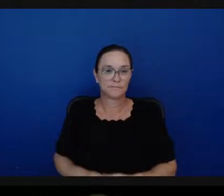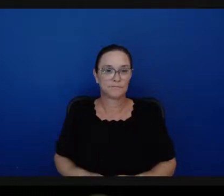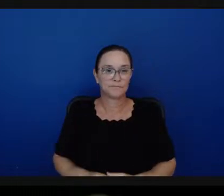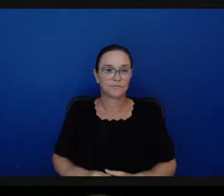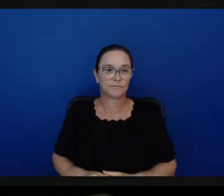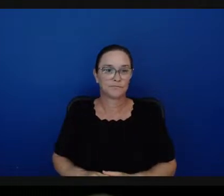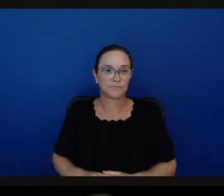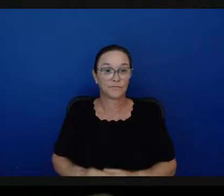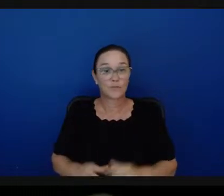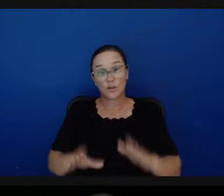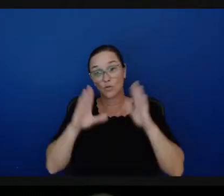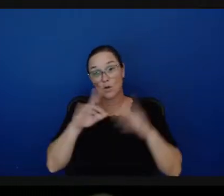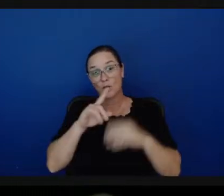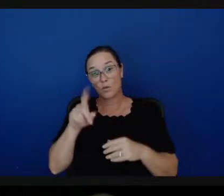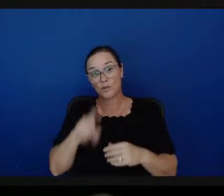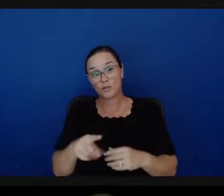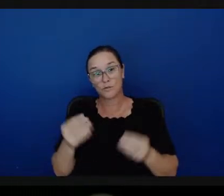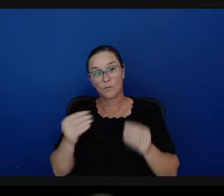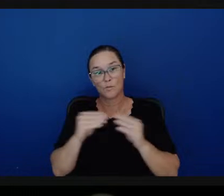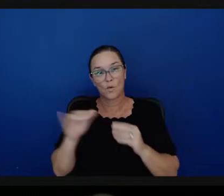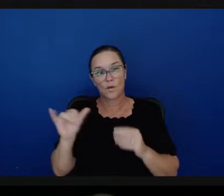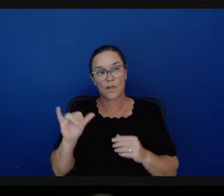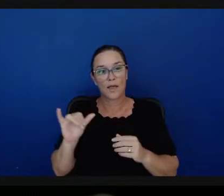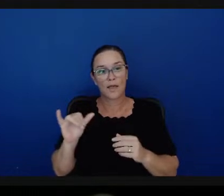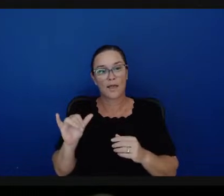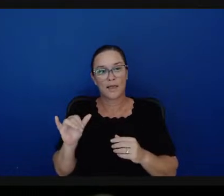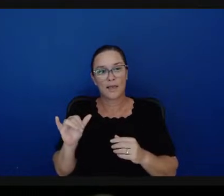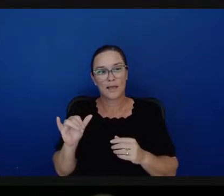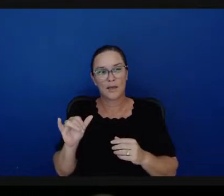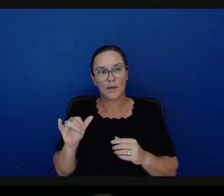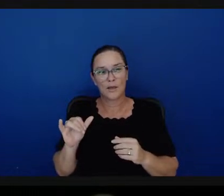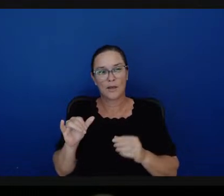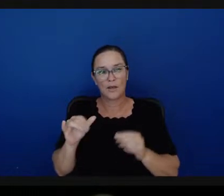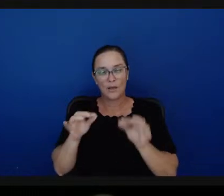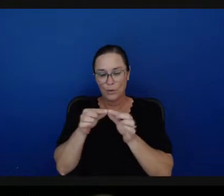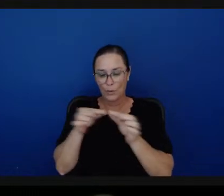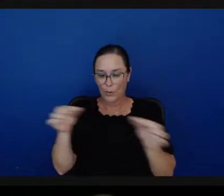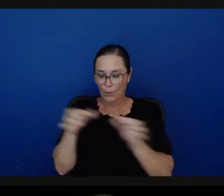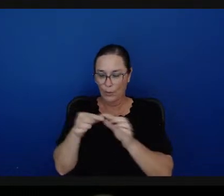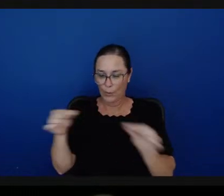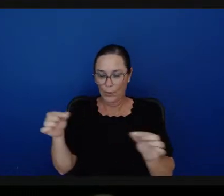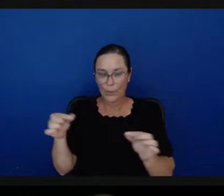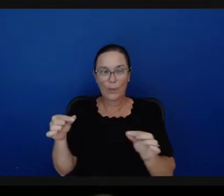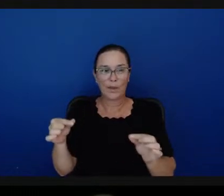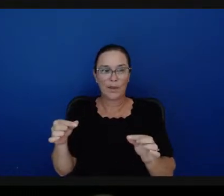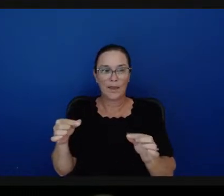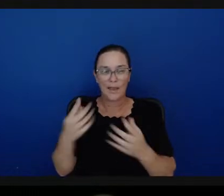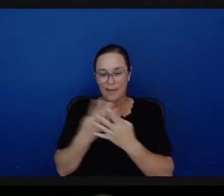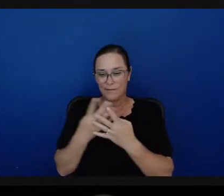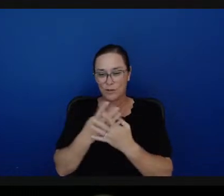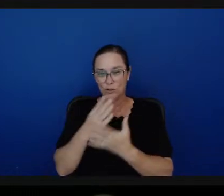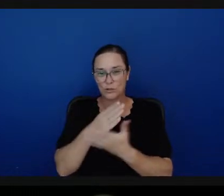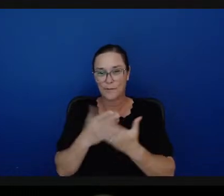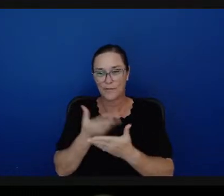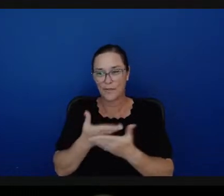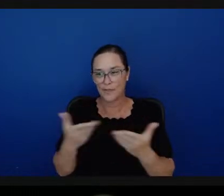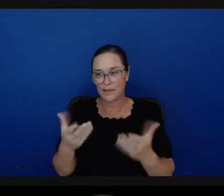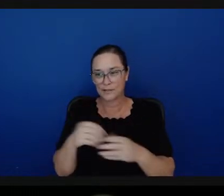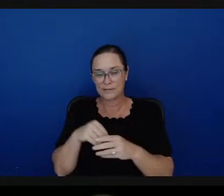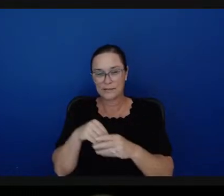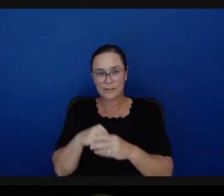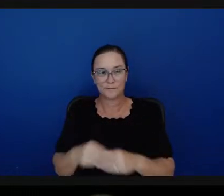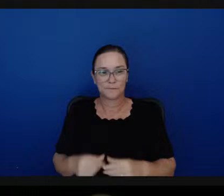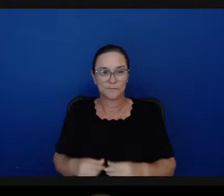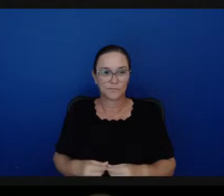I think it's a great question. It's more like just how small and just the nature of how it forms. It kind of filters that stuff out a little bit. Yeah, maybe